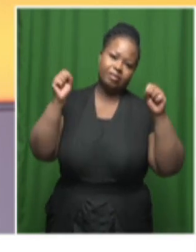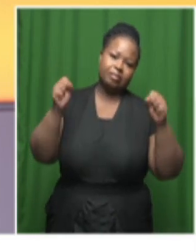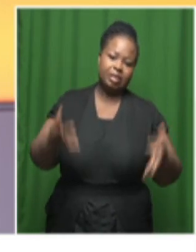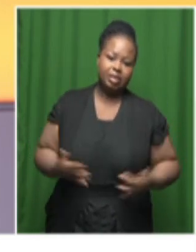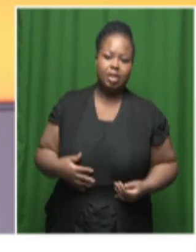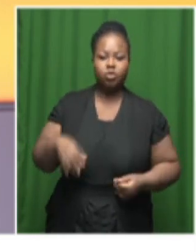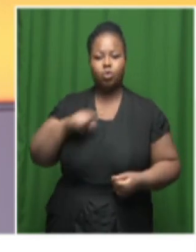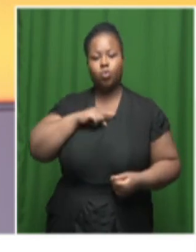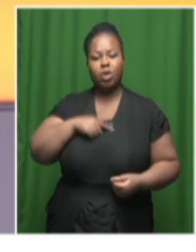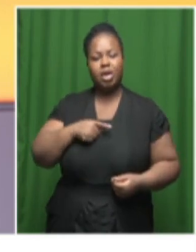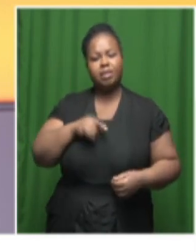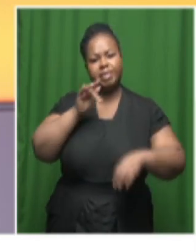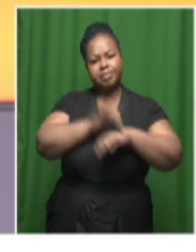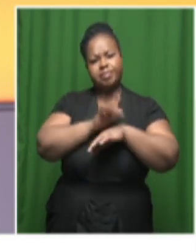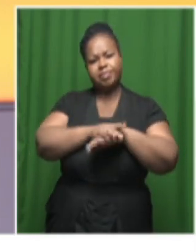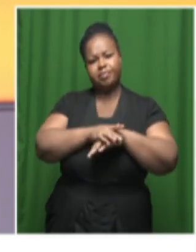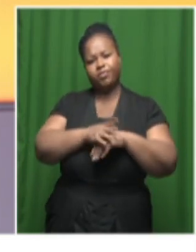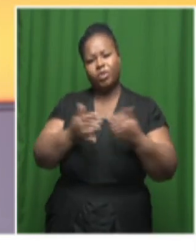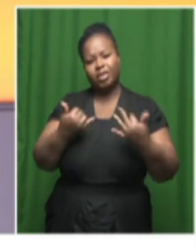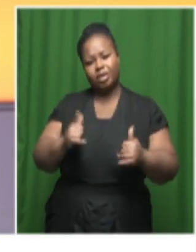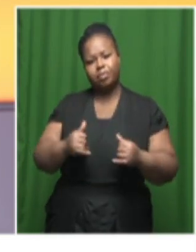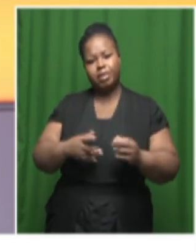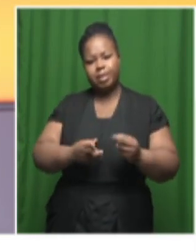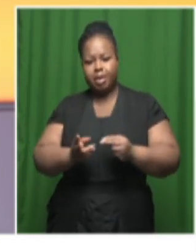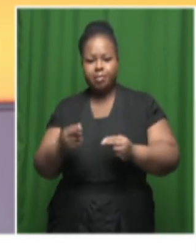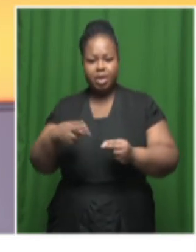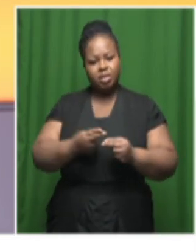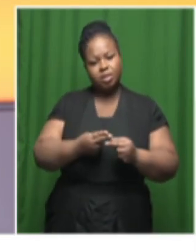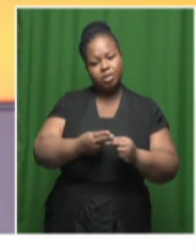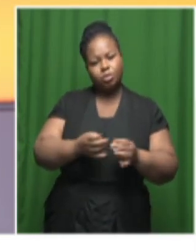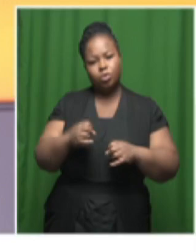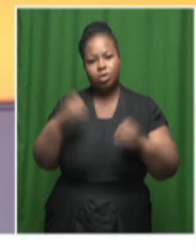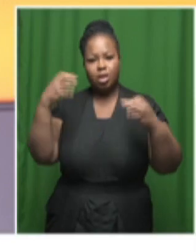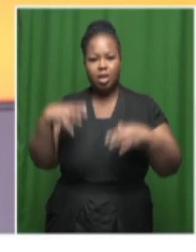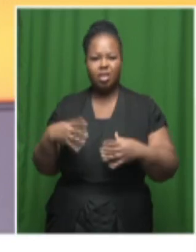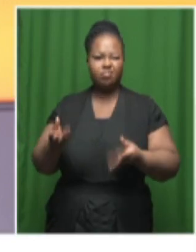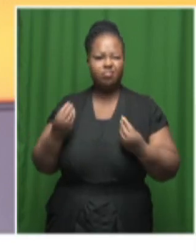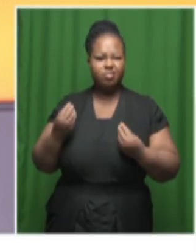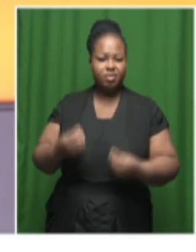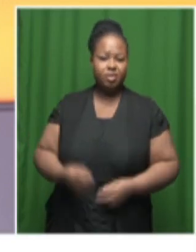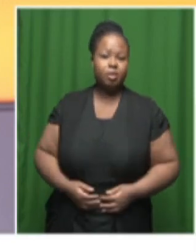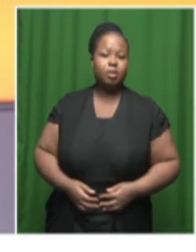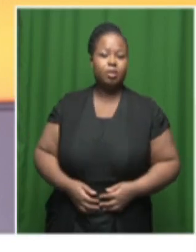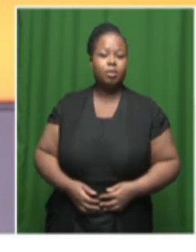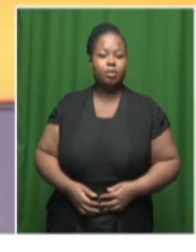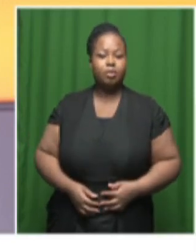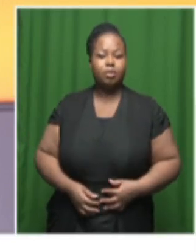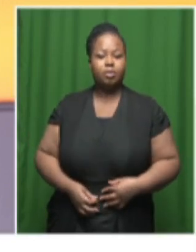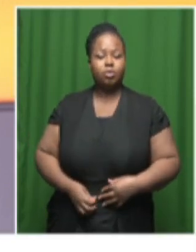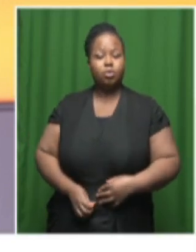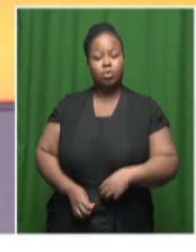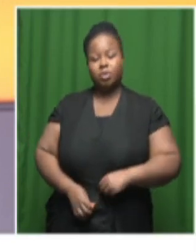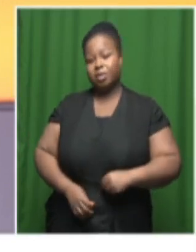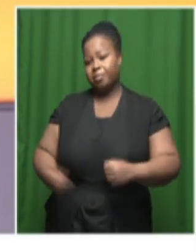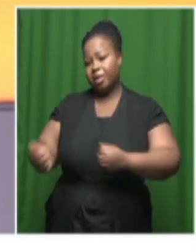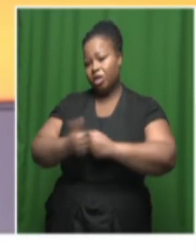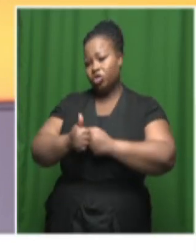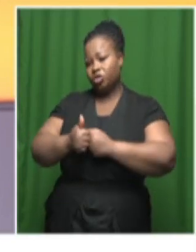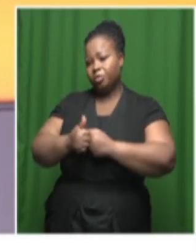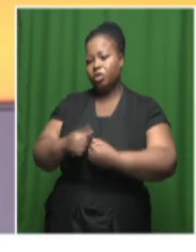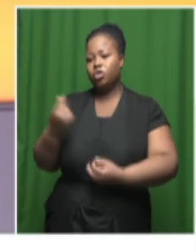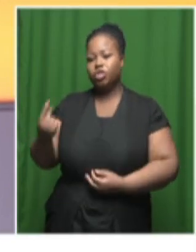as a paper cutting artist really is about finding the pattern, finding the light, and not just the winning partnership, but each